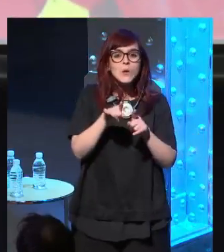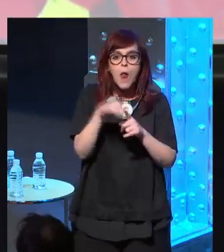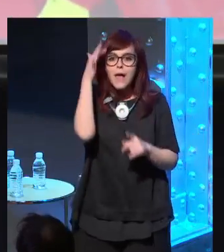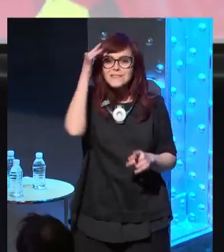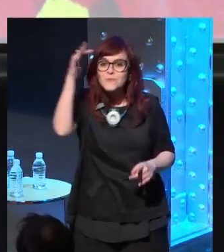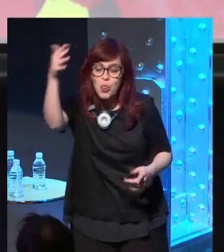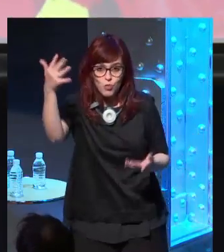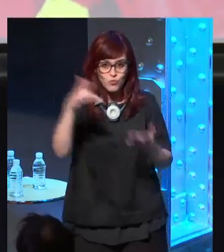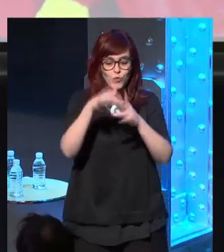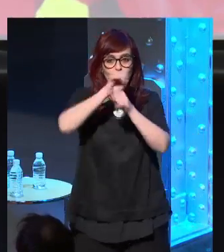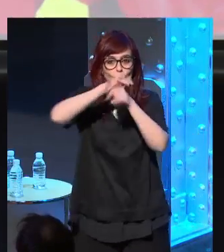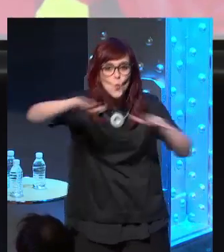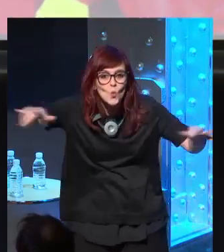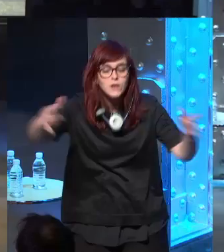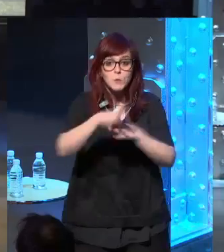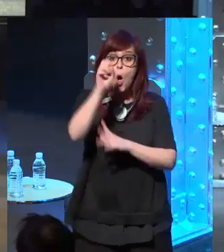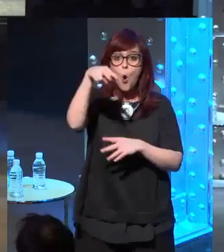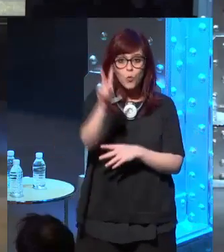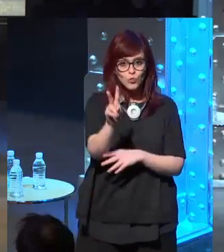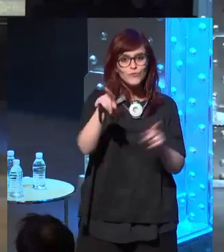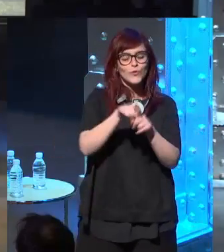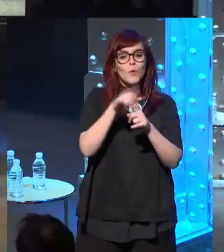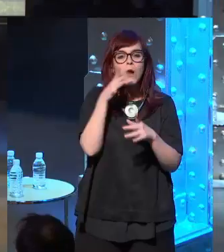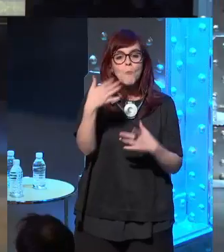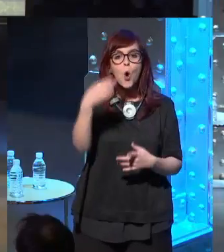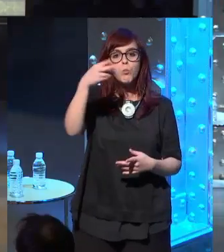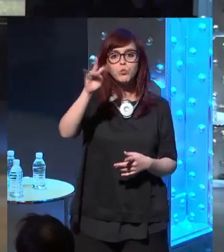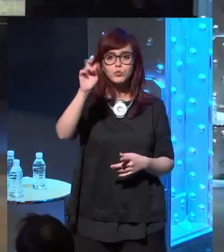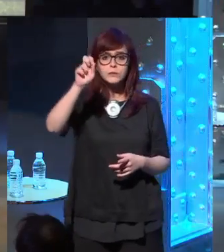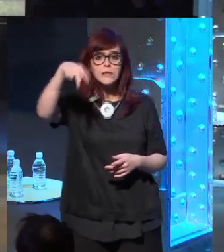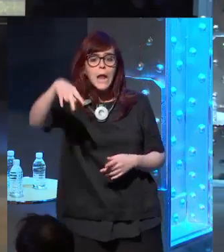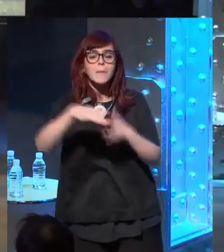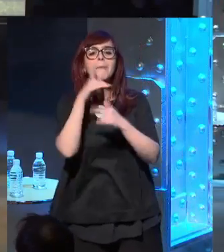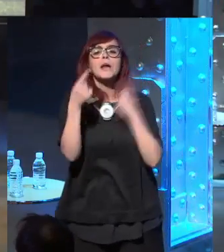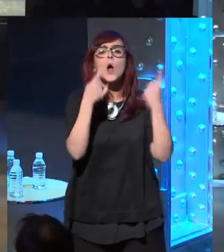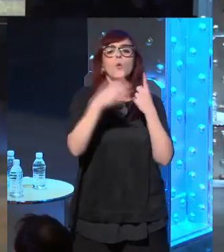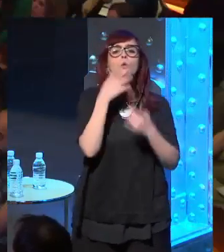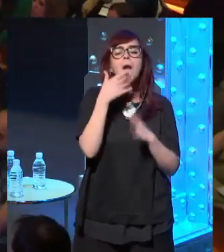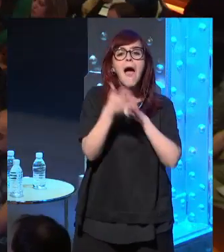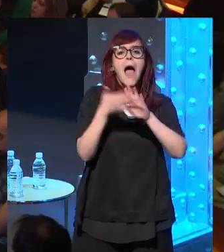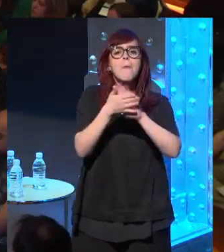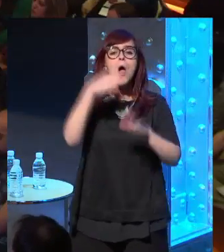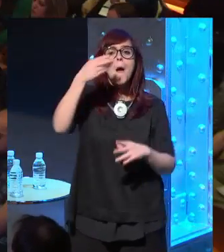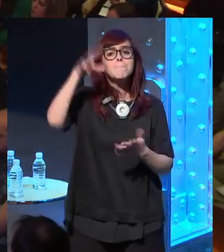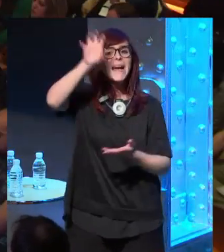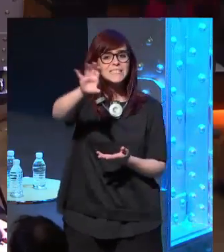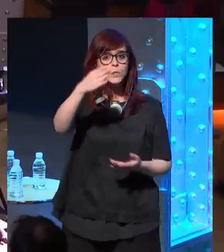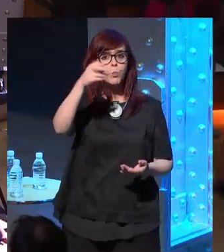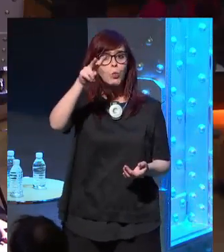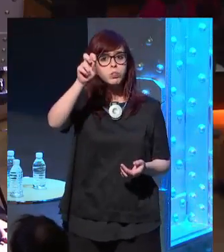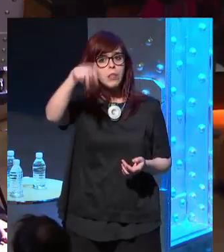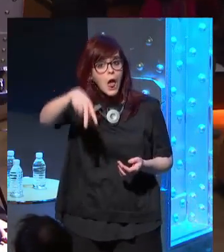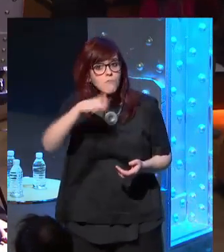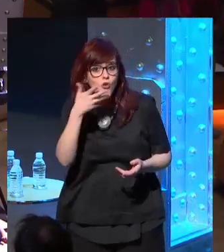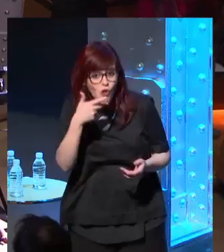the UN came from Bhutan. So how many of you have heard of Bhutan? Quite a few of you, very good. Those of